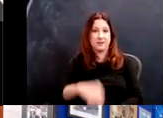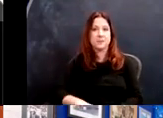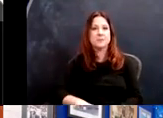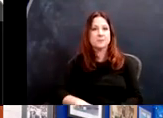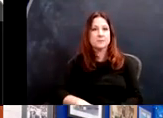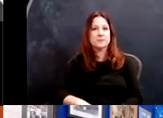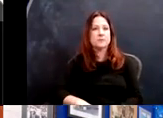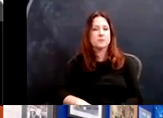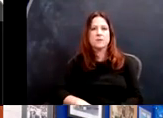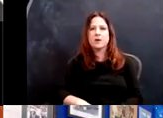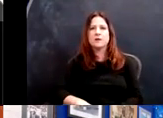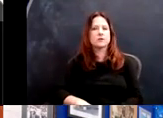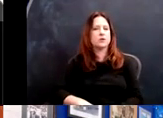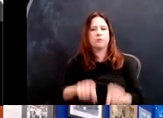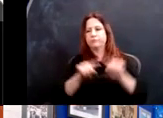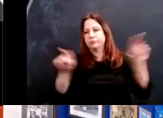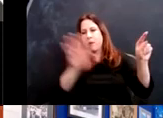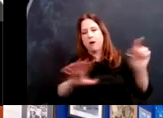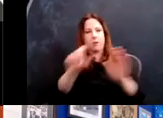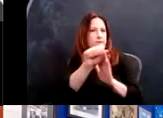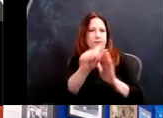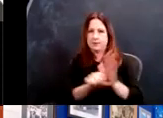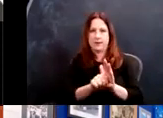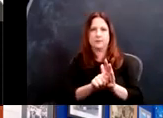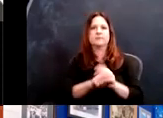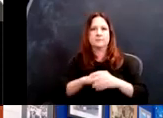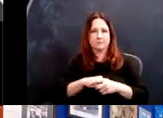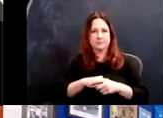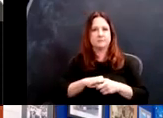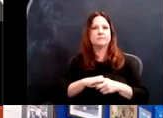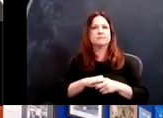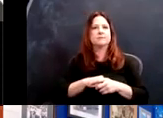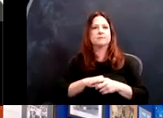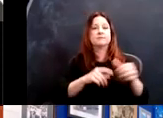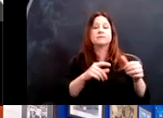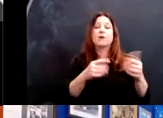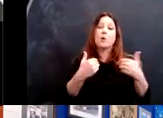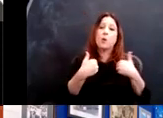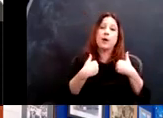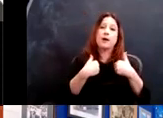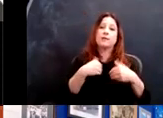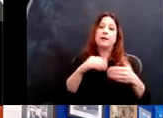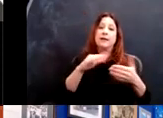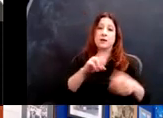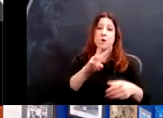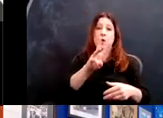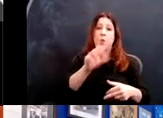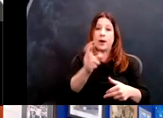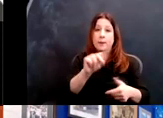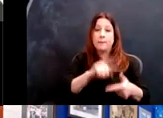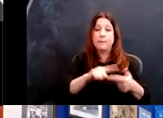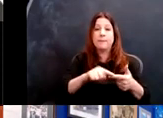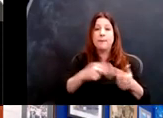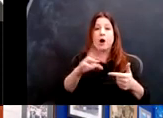that range from one end of Connecticut to the next. So we have centers in Wyndham, Hartford, New